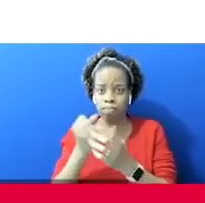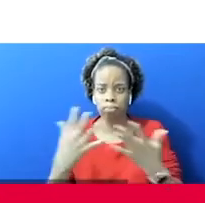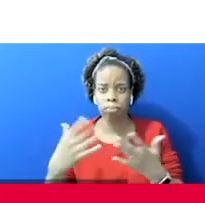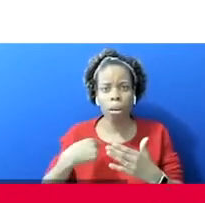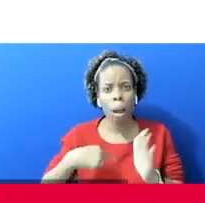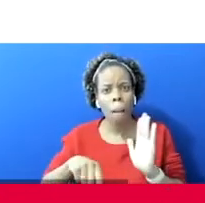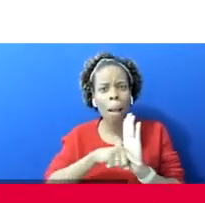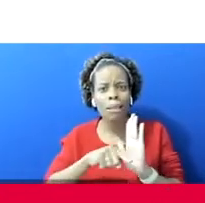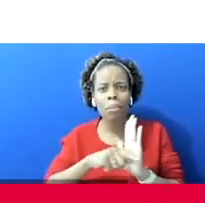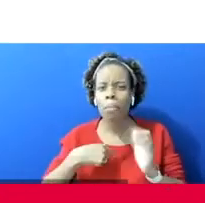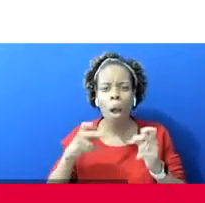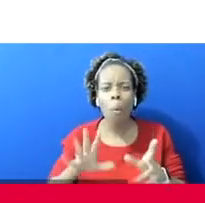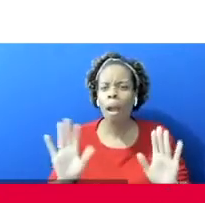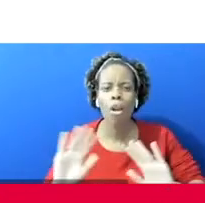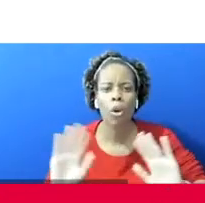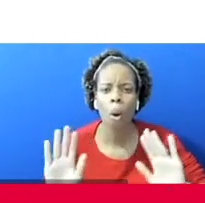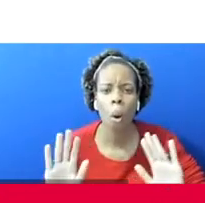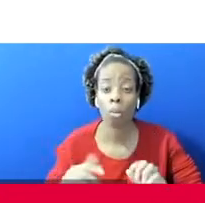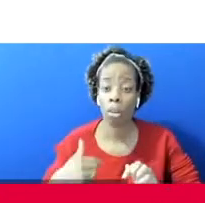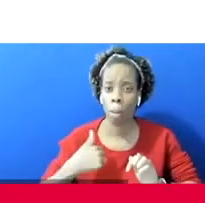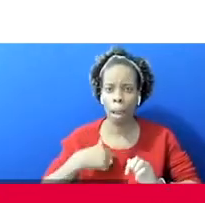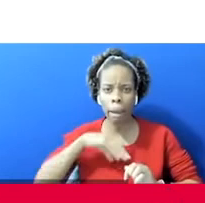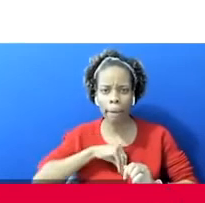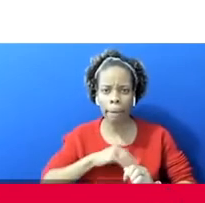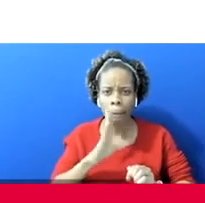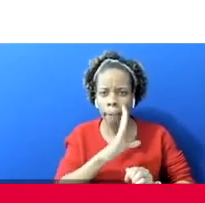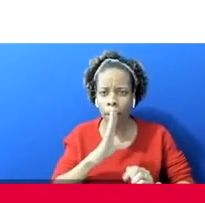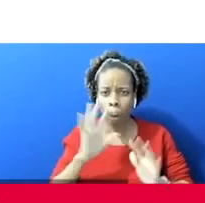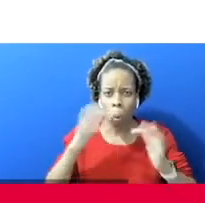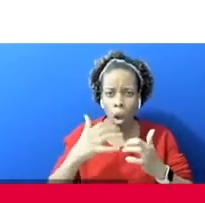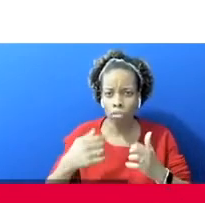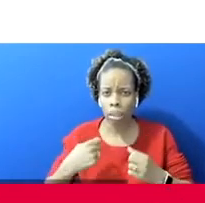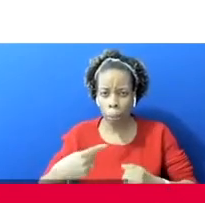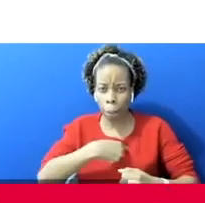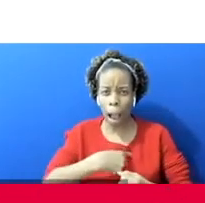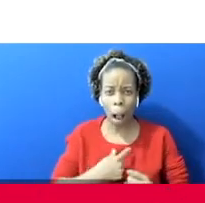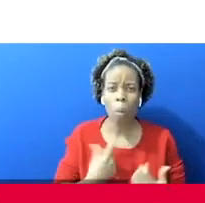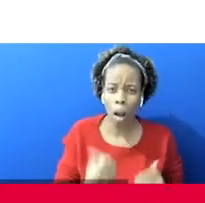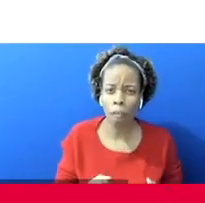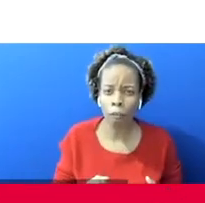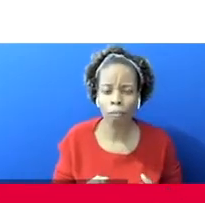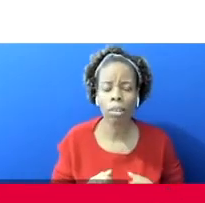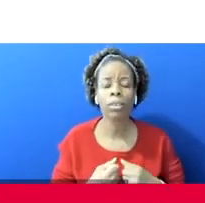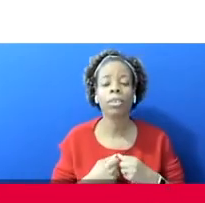or anything like that. It's just I worry a lot and I get hurt easily, you know. So, but essentially,